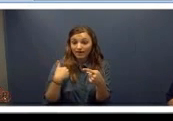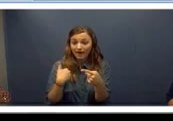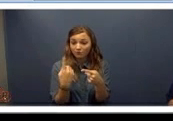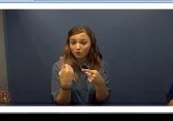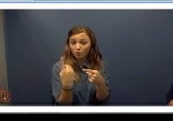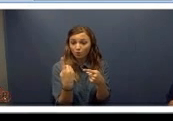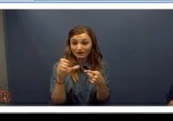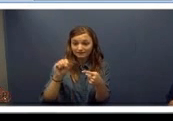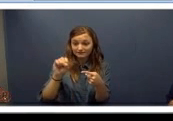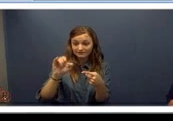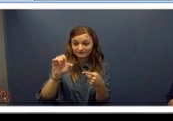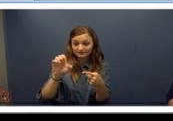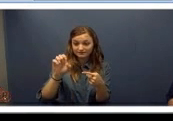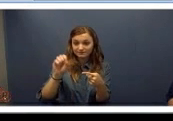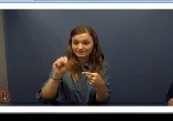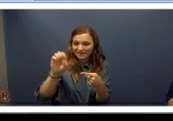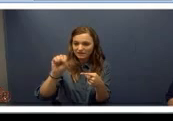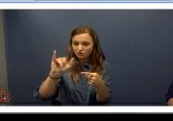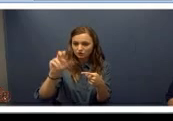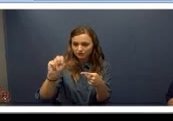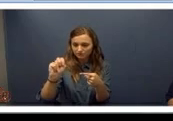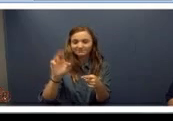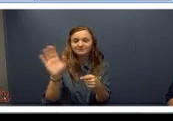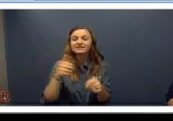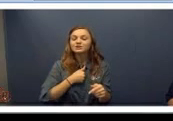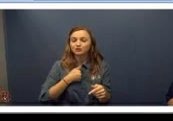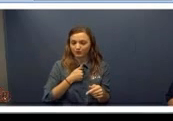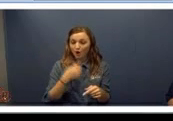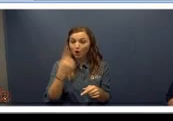have a section